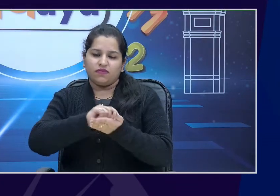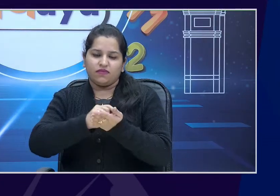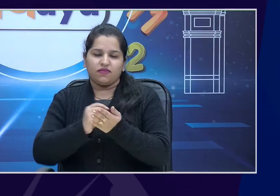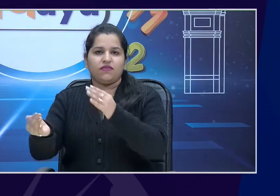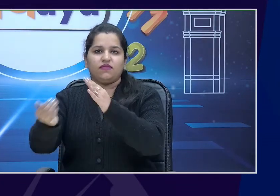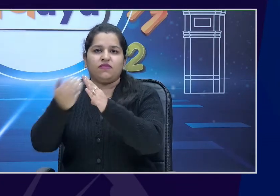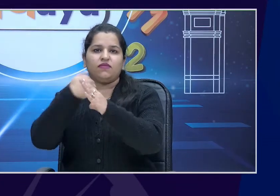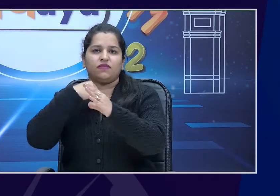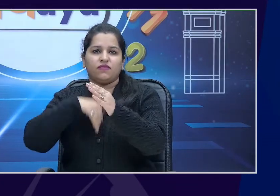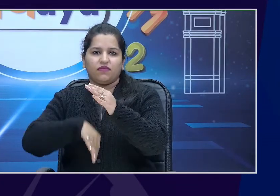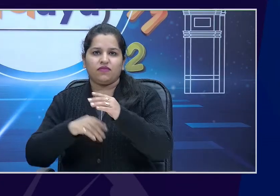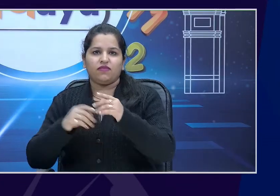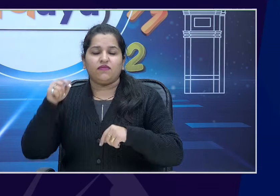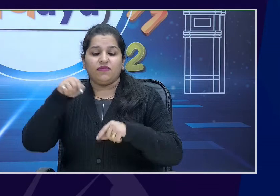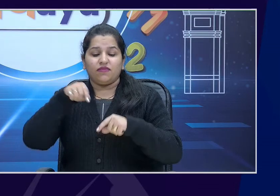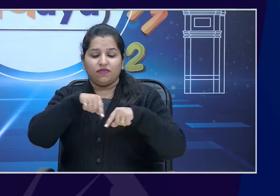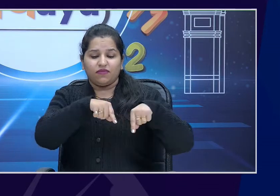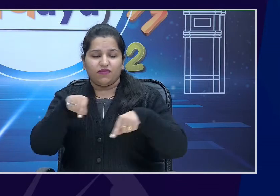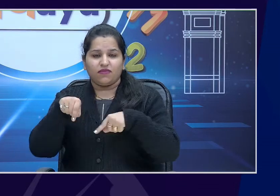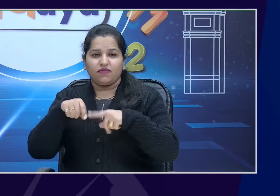our email ID, that is